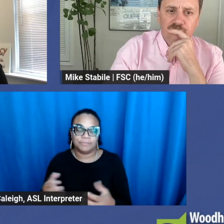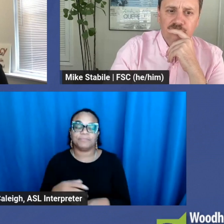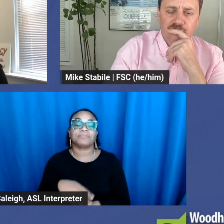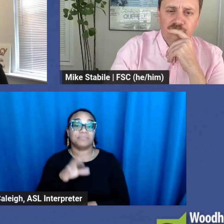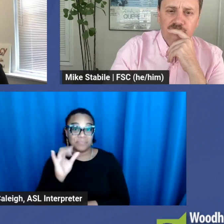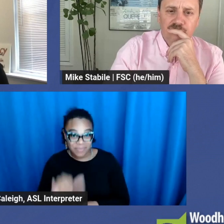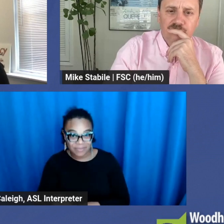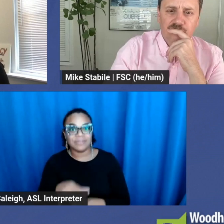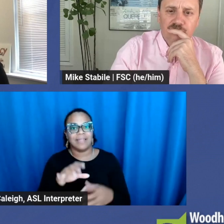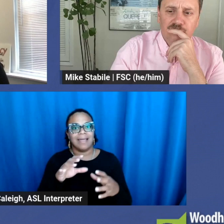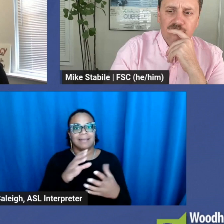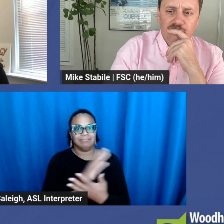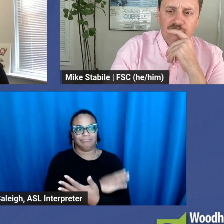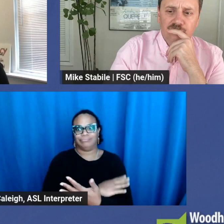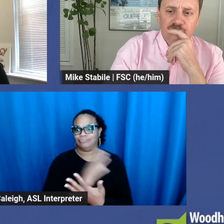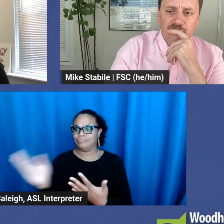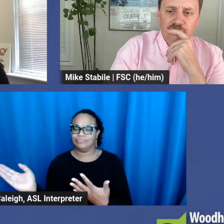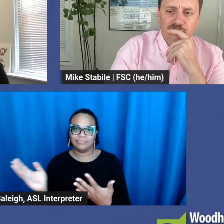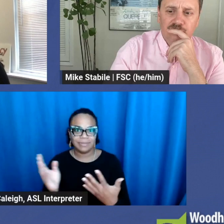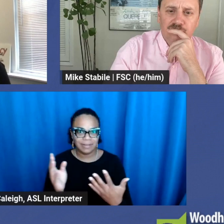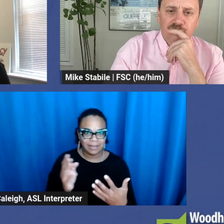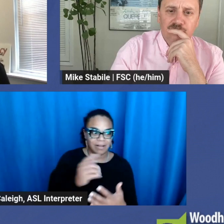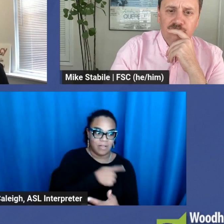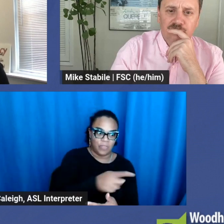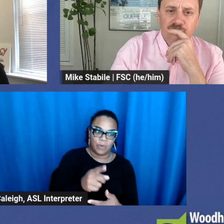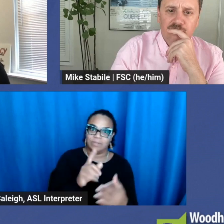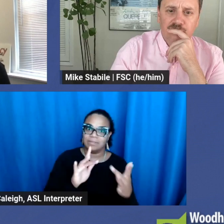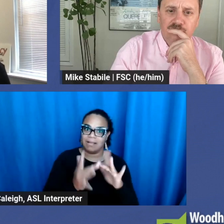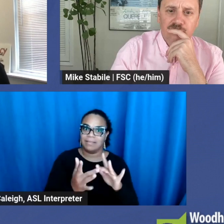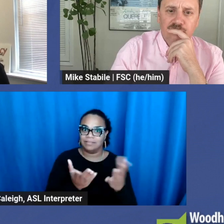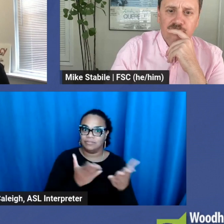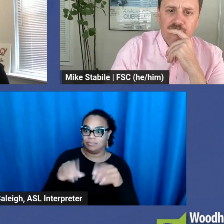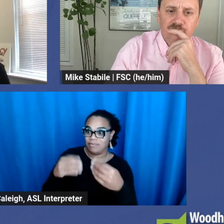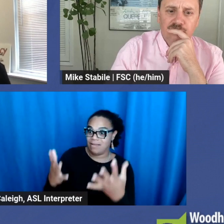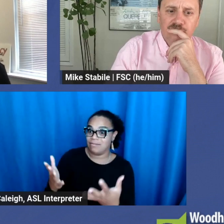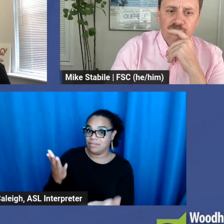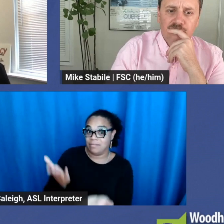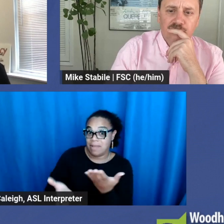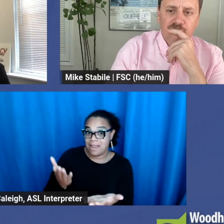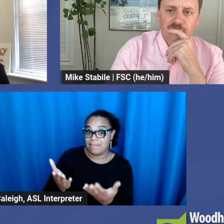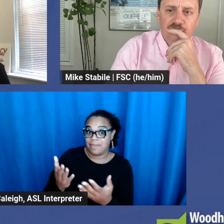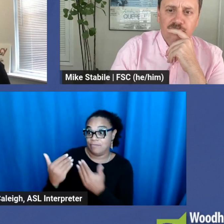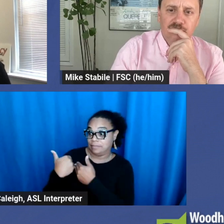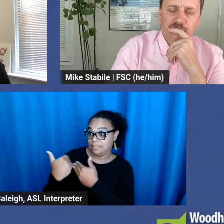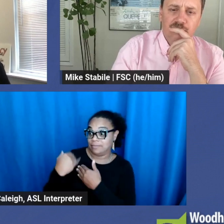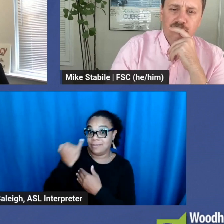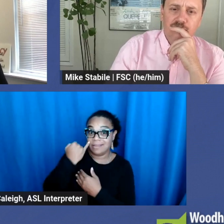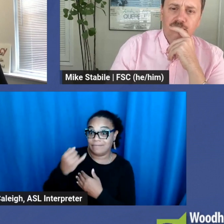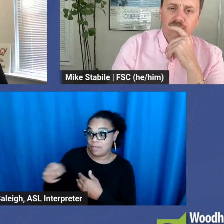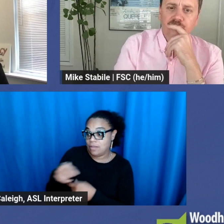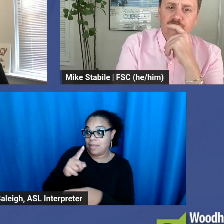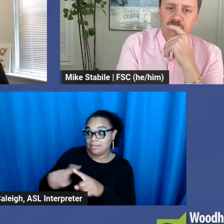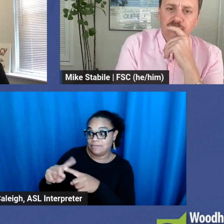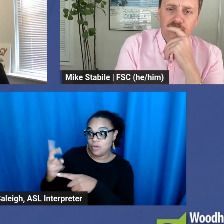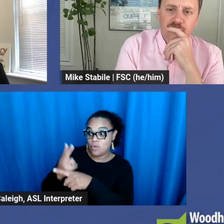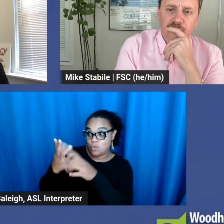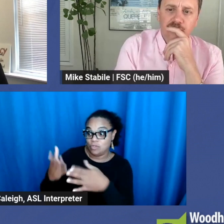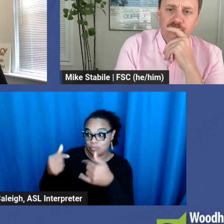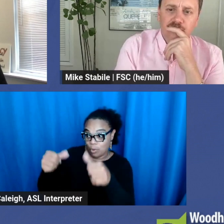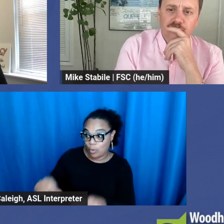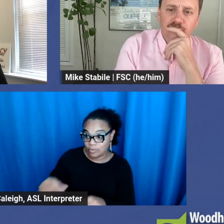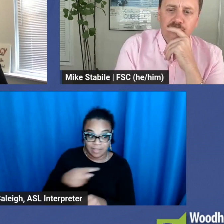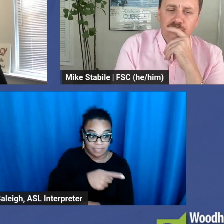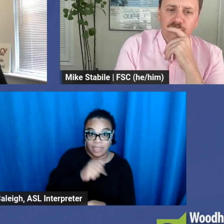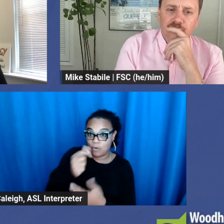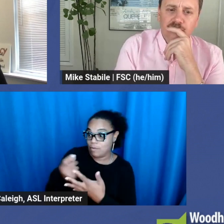online service providers might be liable for if their users post it and they don't take action against it, we think will lead to pretty broad